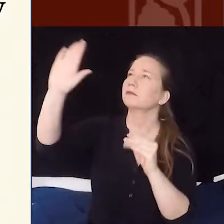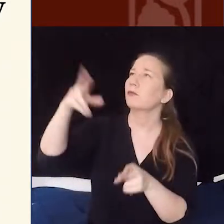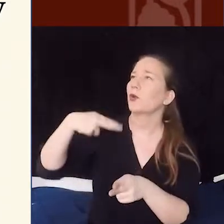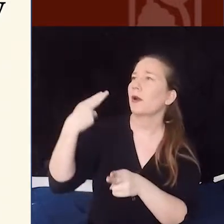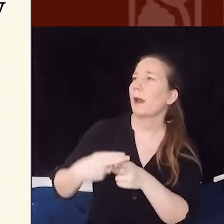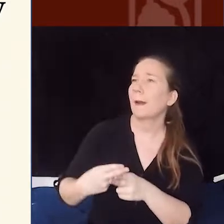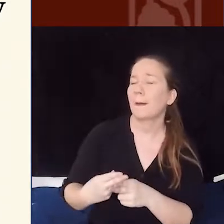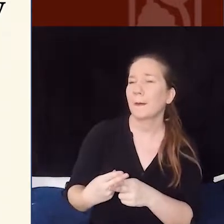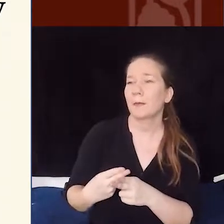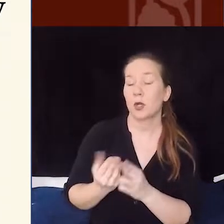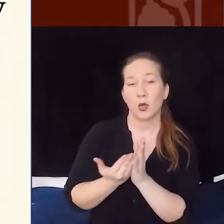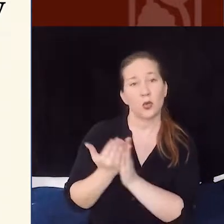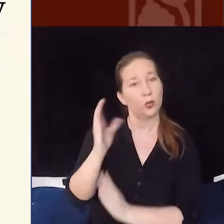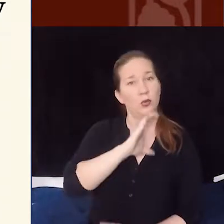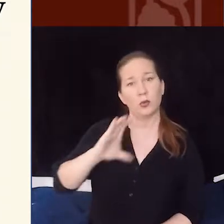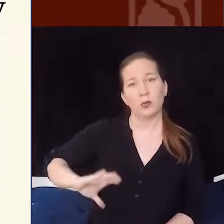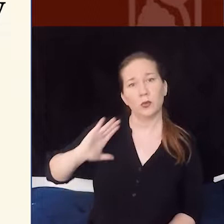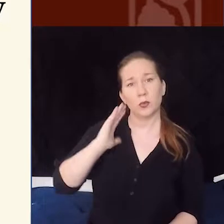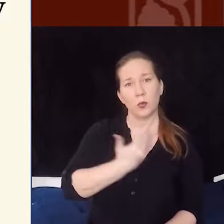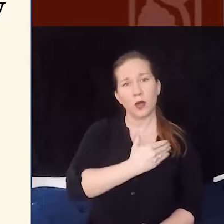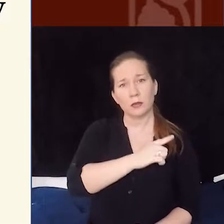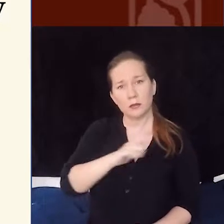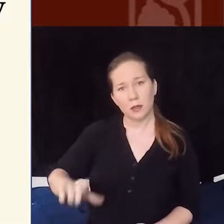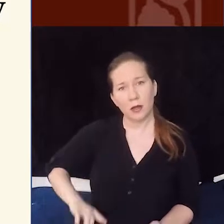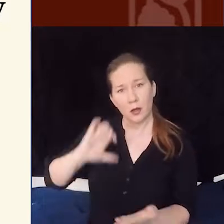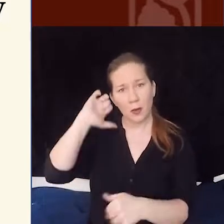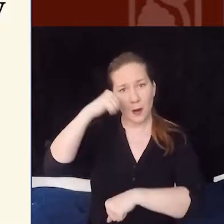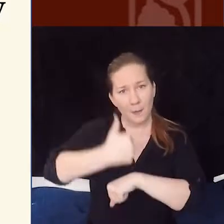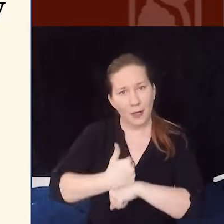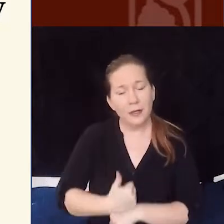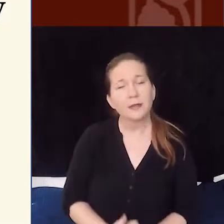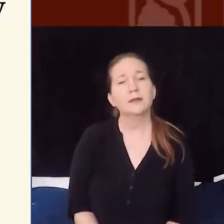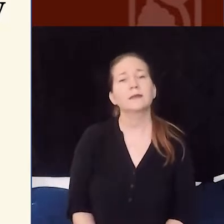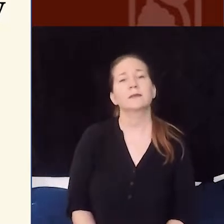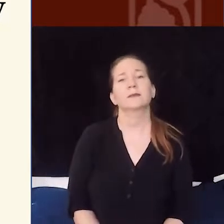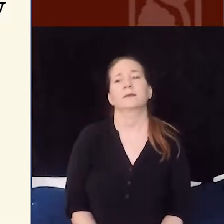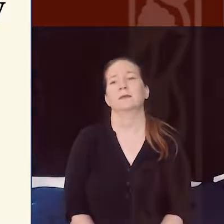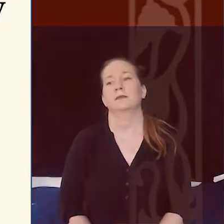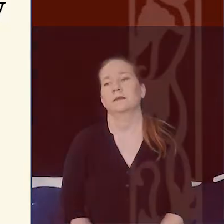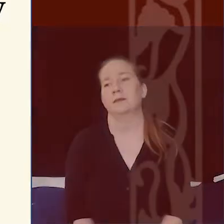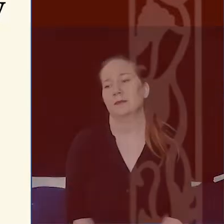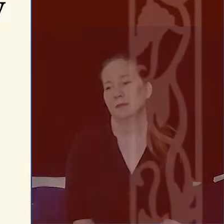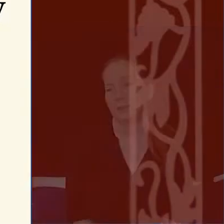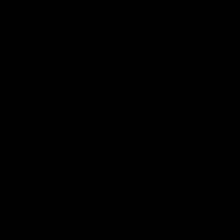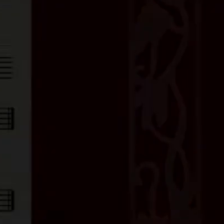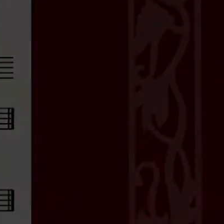your holy name, through Christ our Lord. Amen.